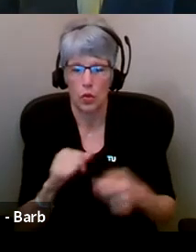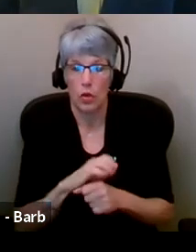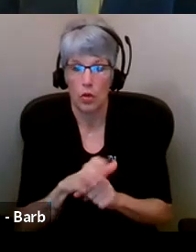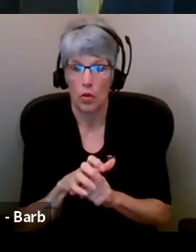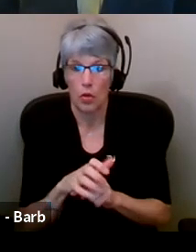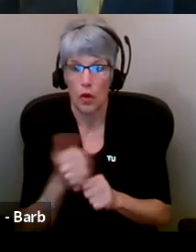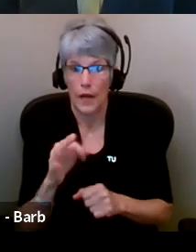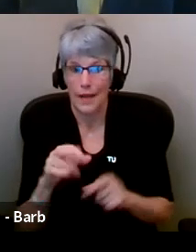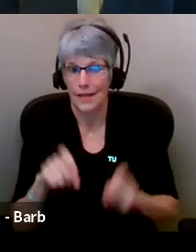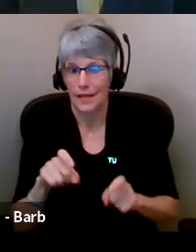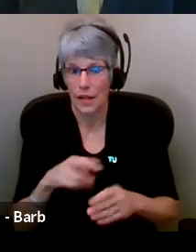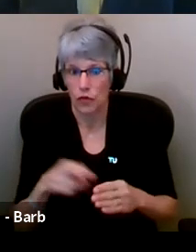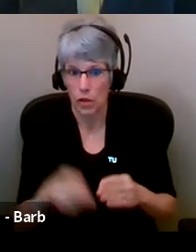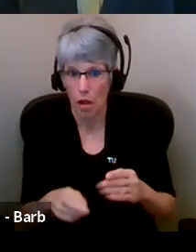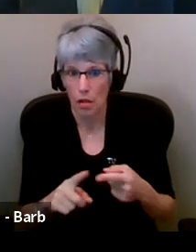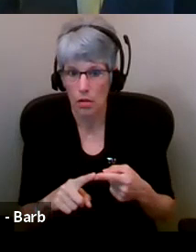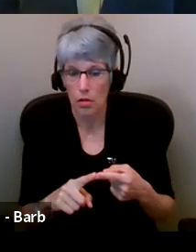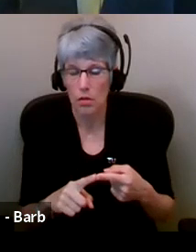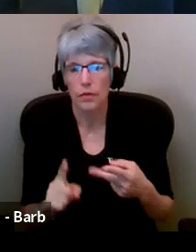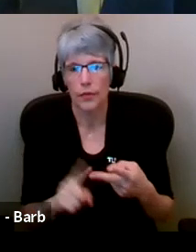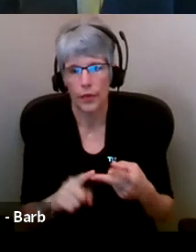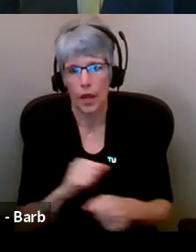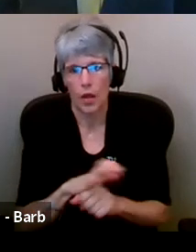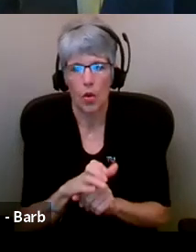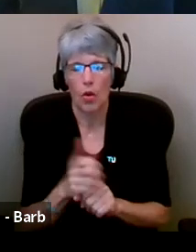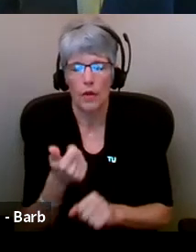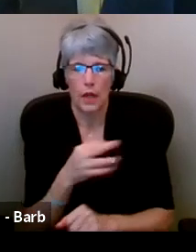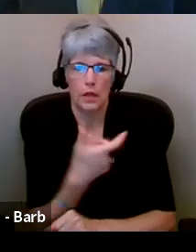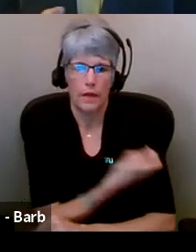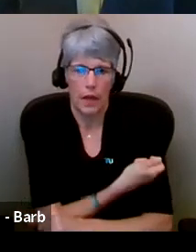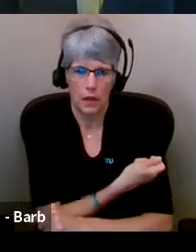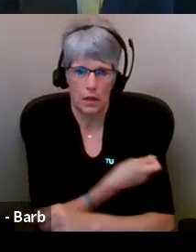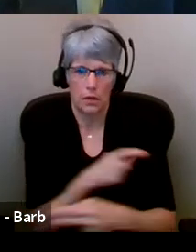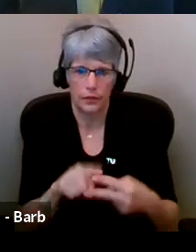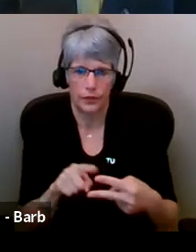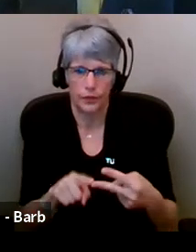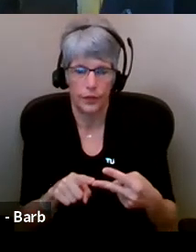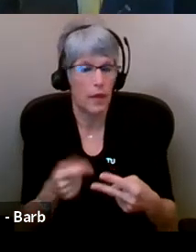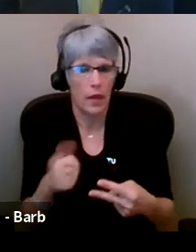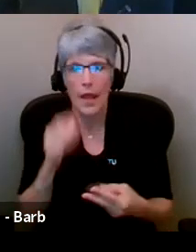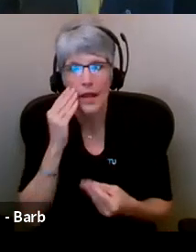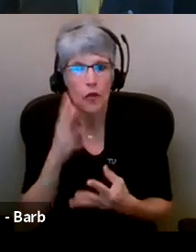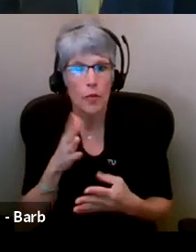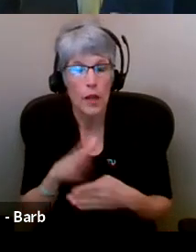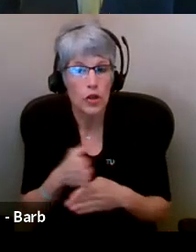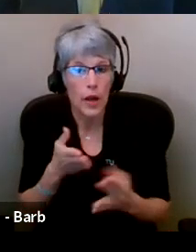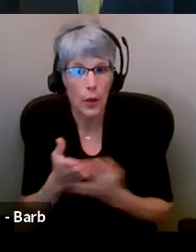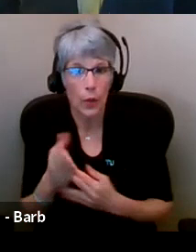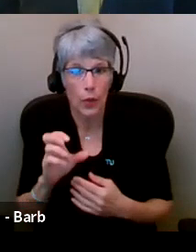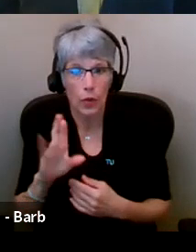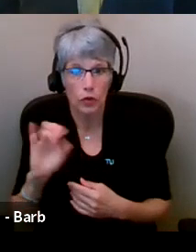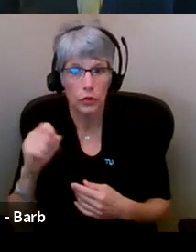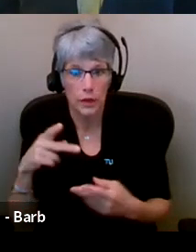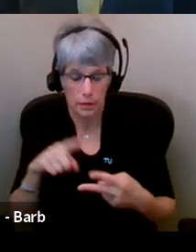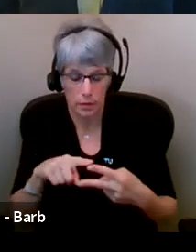COVID-19 test results, as well as the COVID-19 vaccine. And so any information that is shared through CRISP is